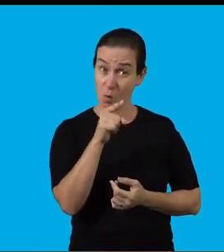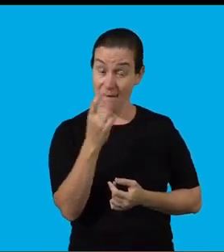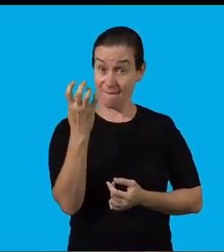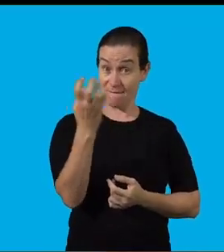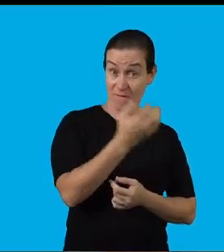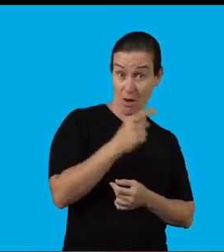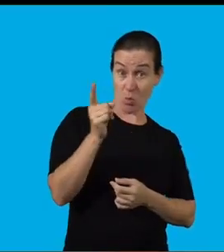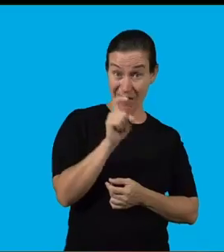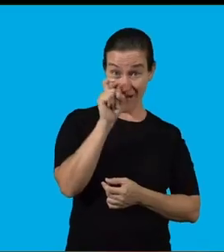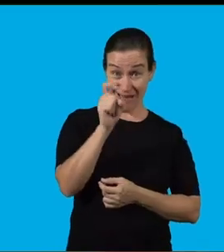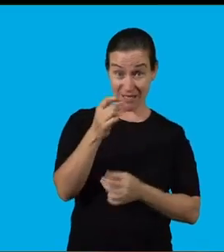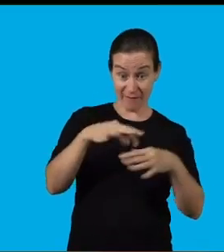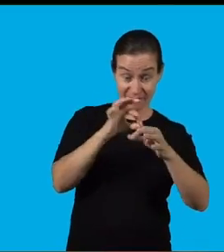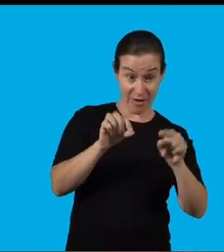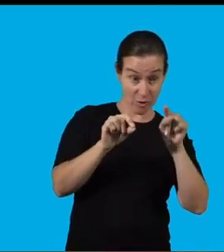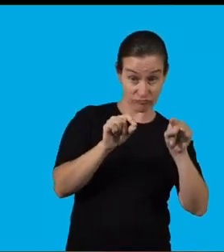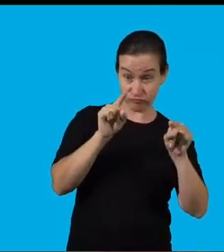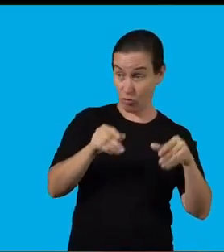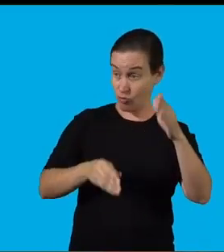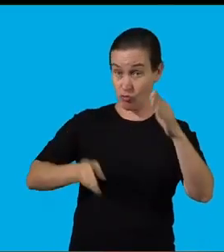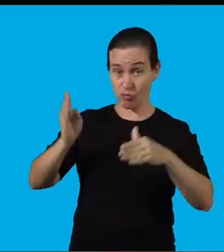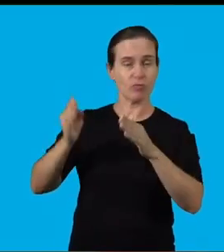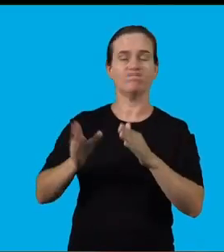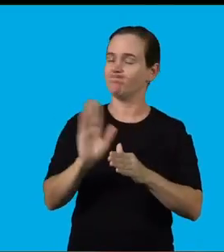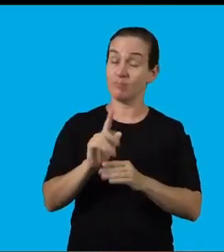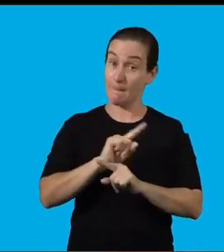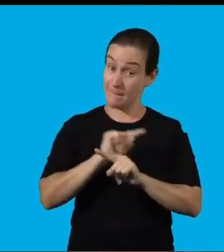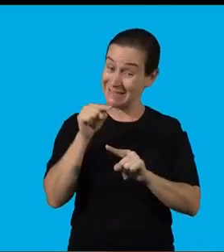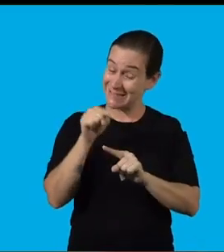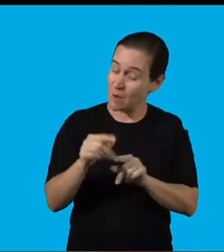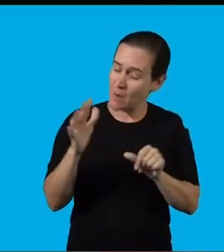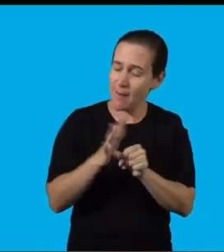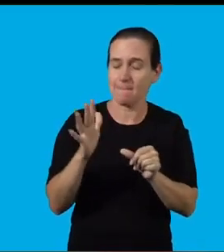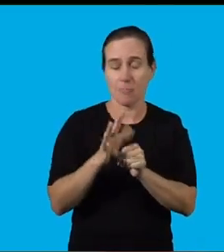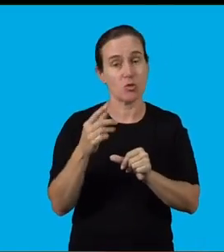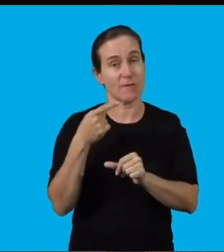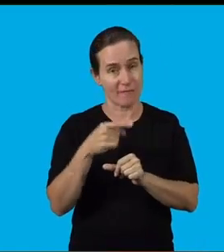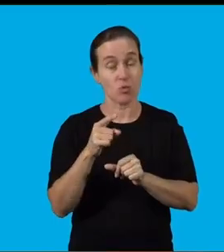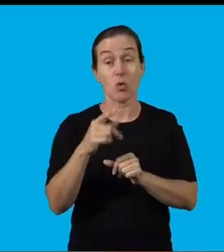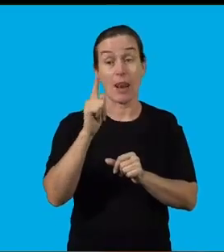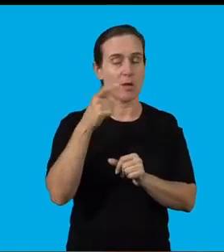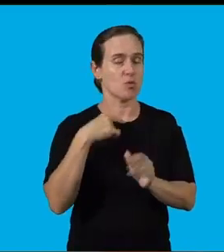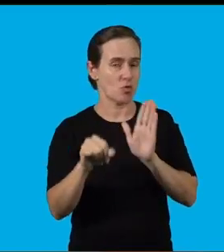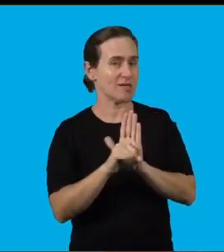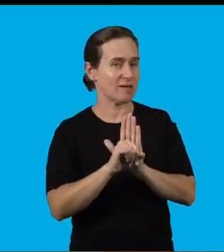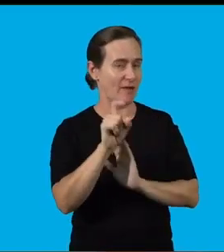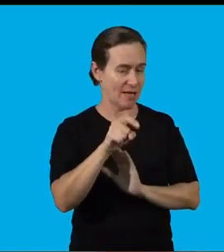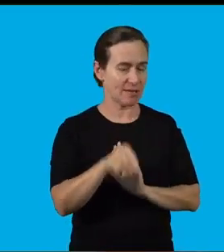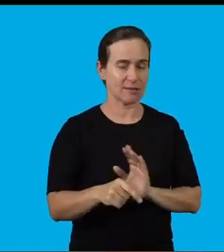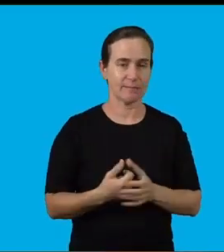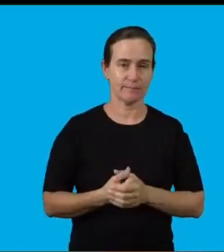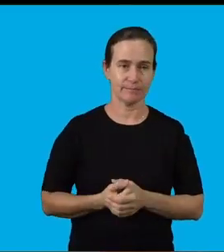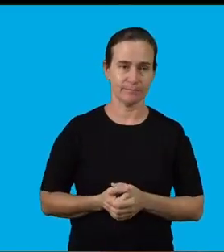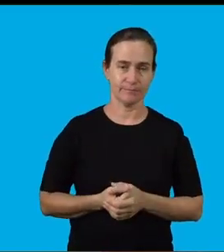say find the x-intercepts, but this is the key step that you need to be able to find the x-intercept. So by the time you've gotten